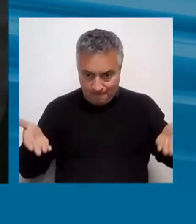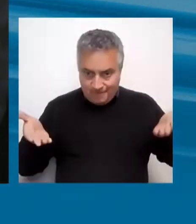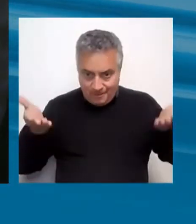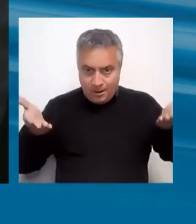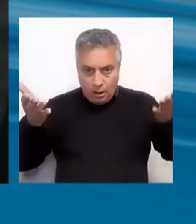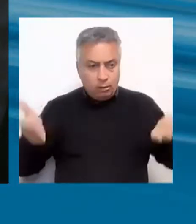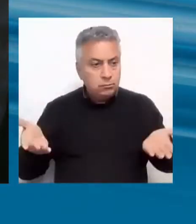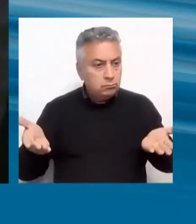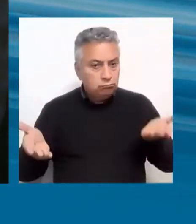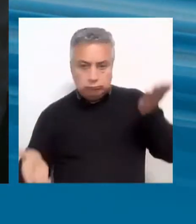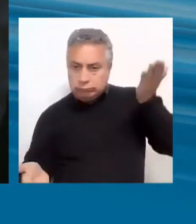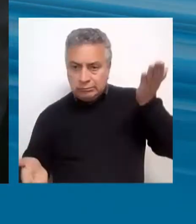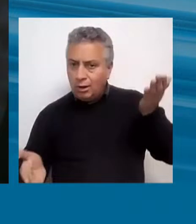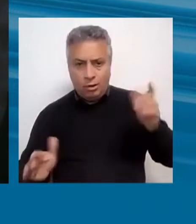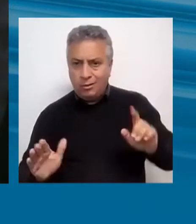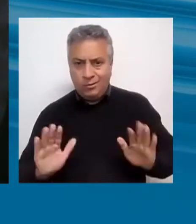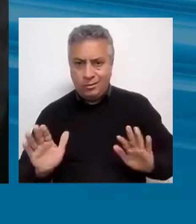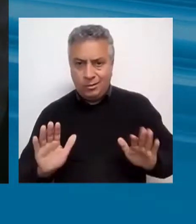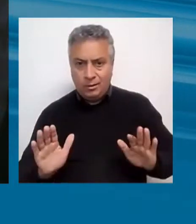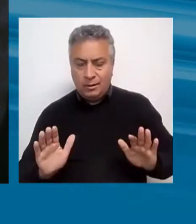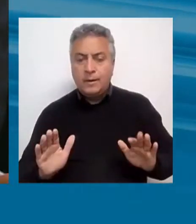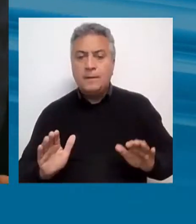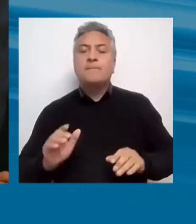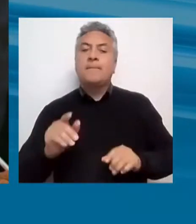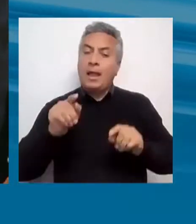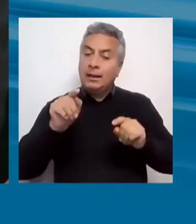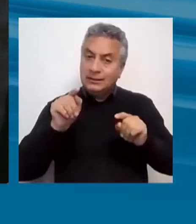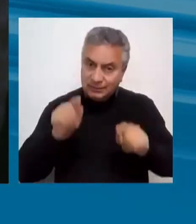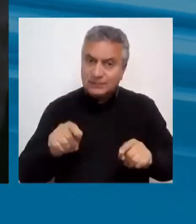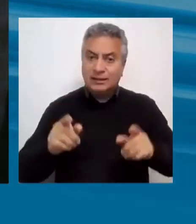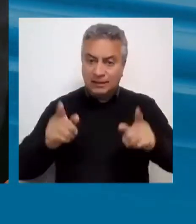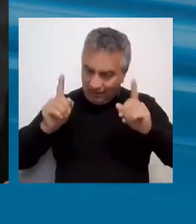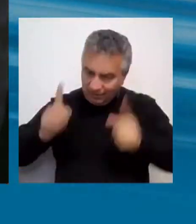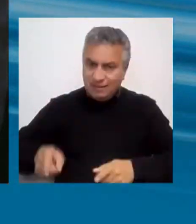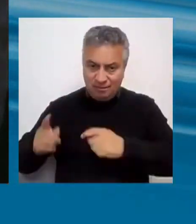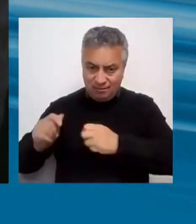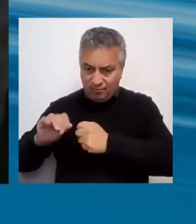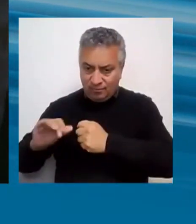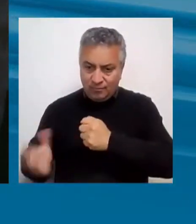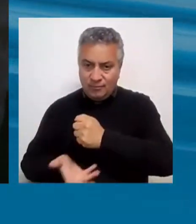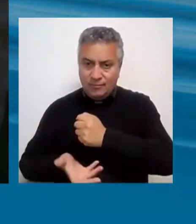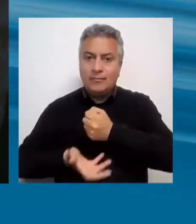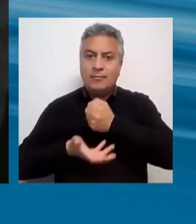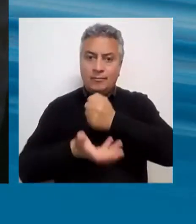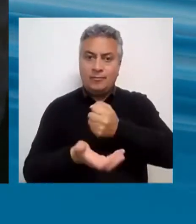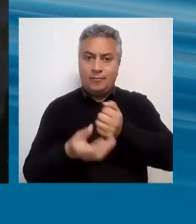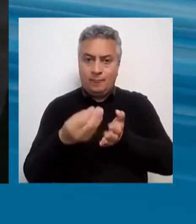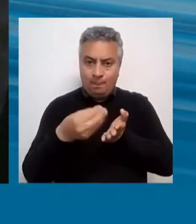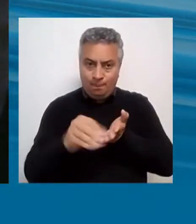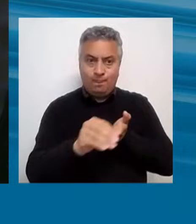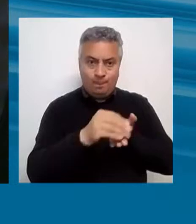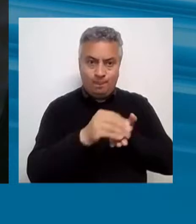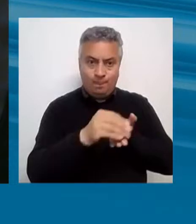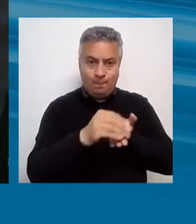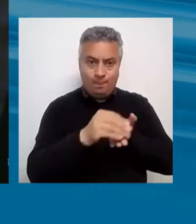These are very important aspects to take into account, but there must be some funding.